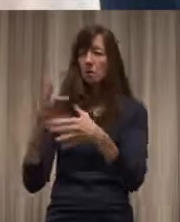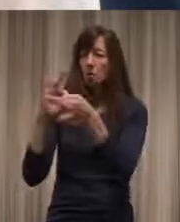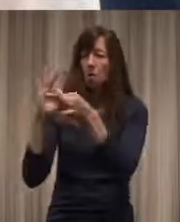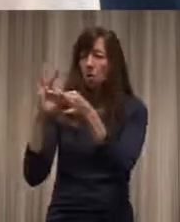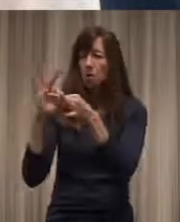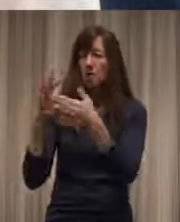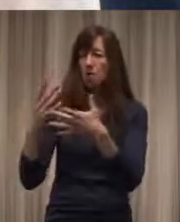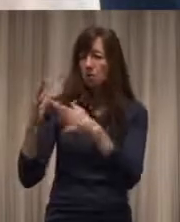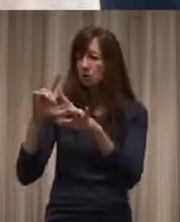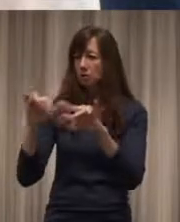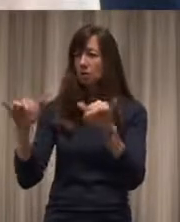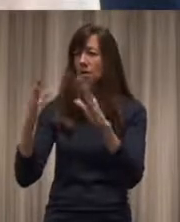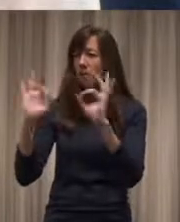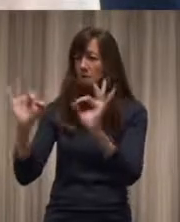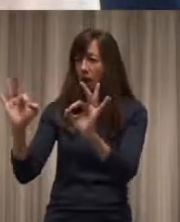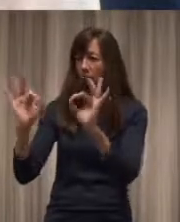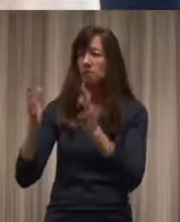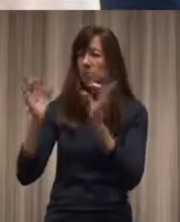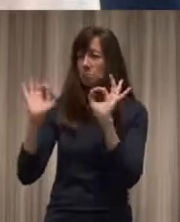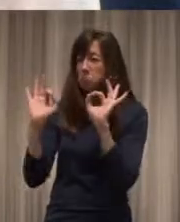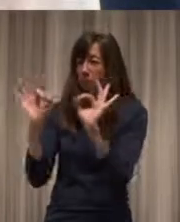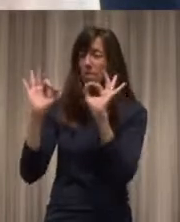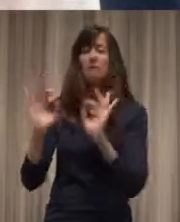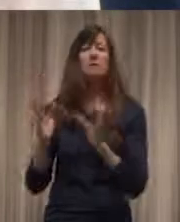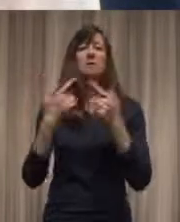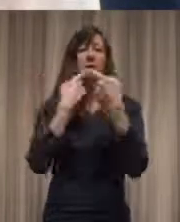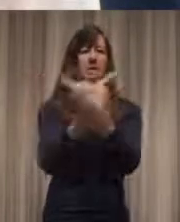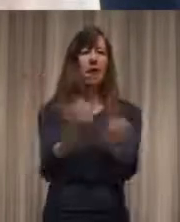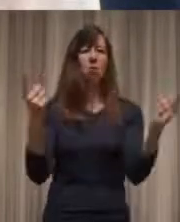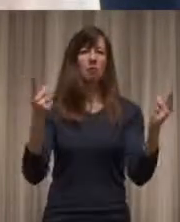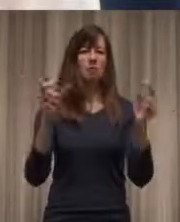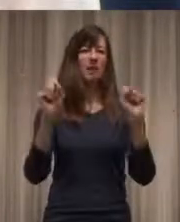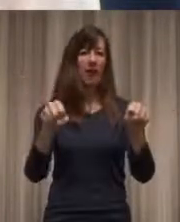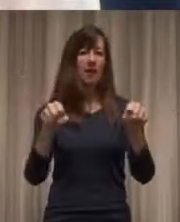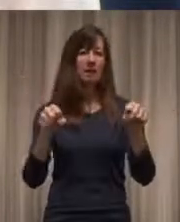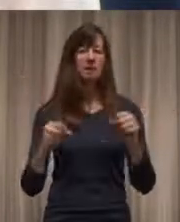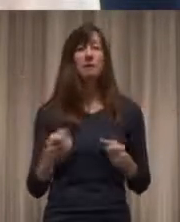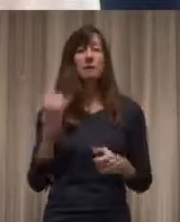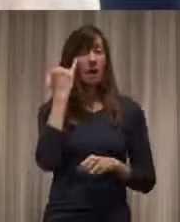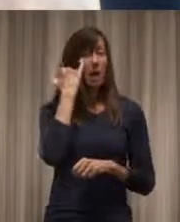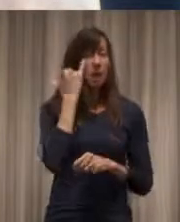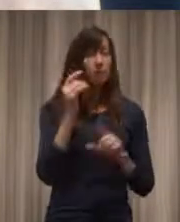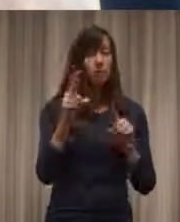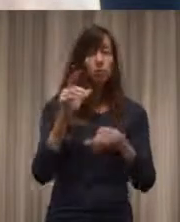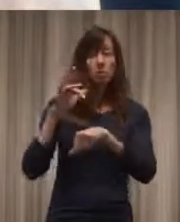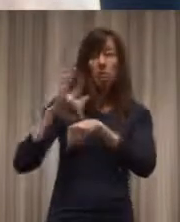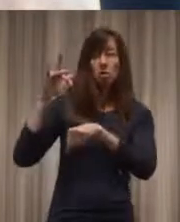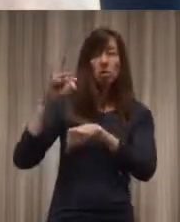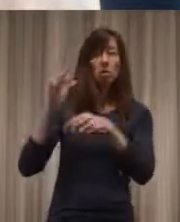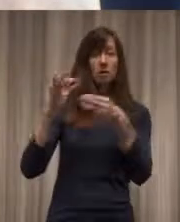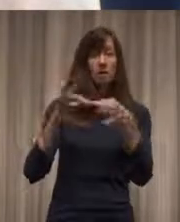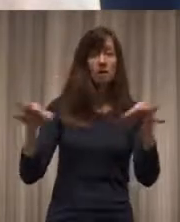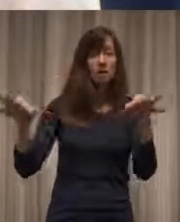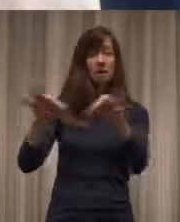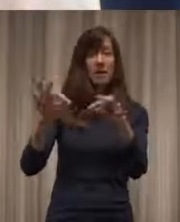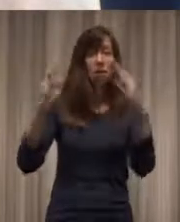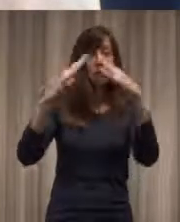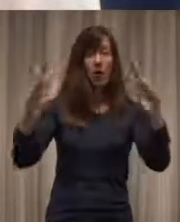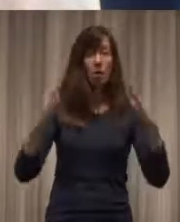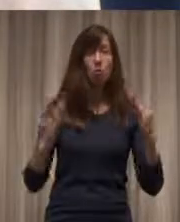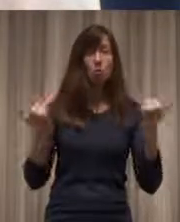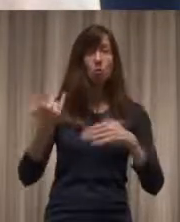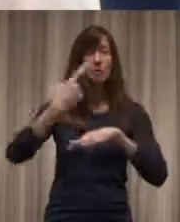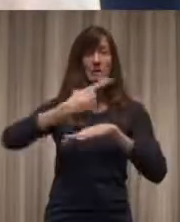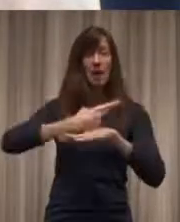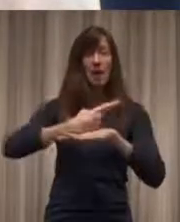very good about that now. And if you were to go over to the field house today, you would see, and I think the pictures may have already actually been